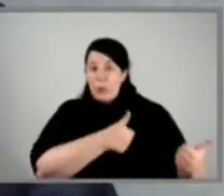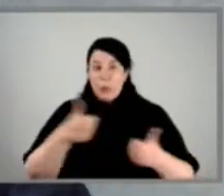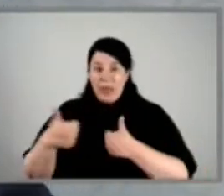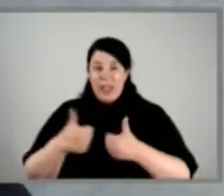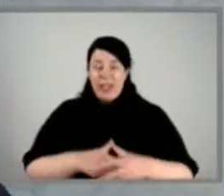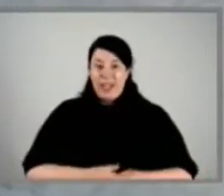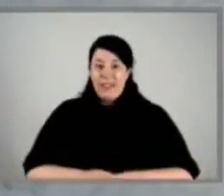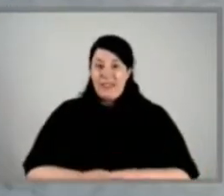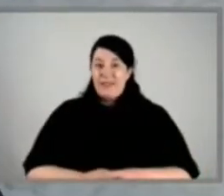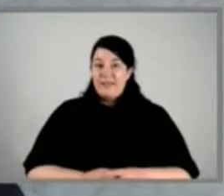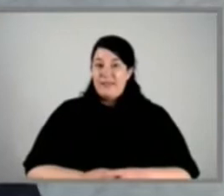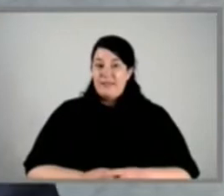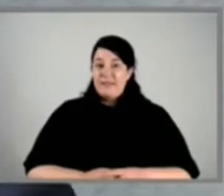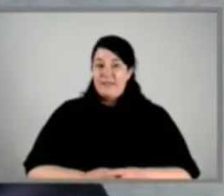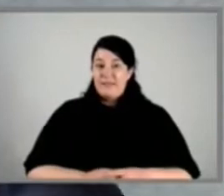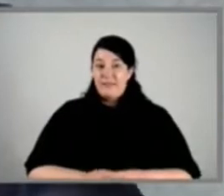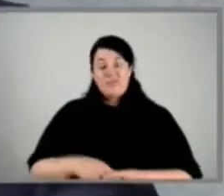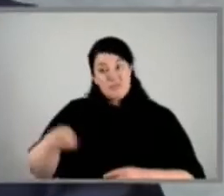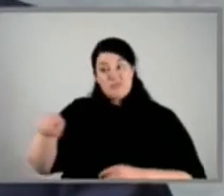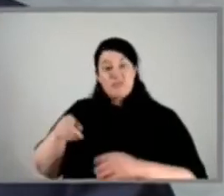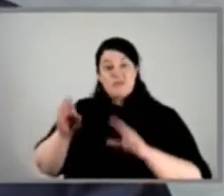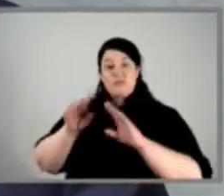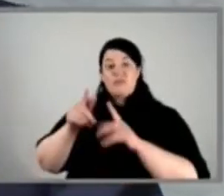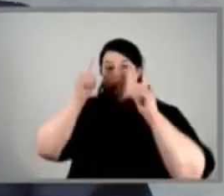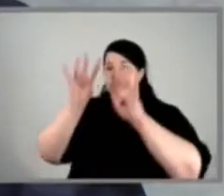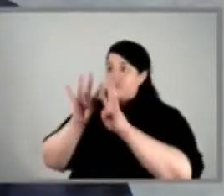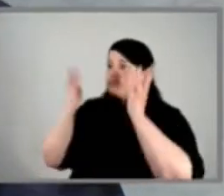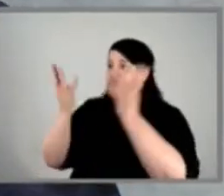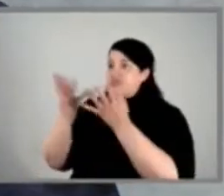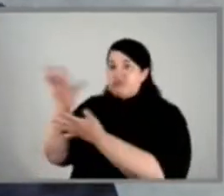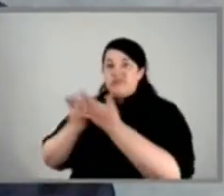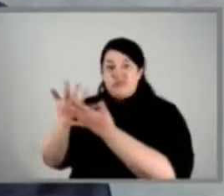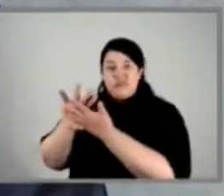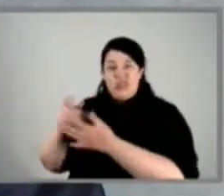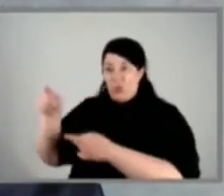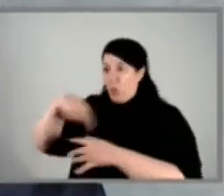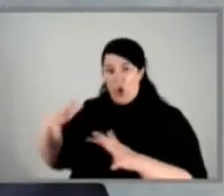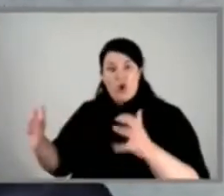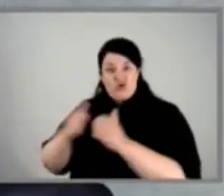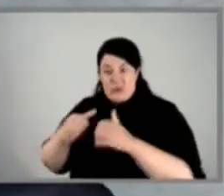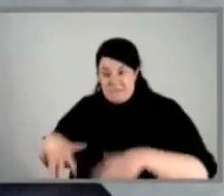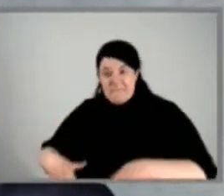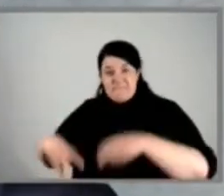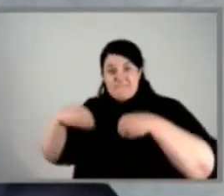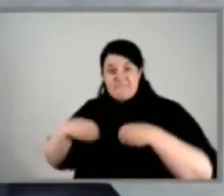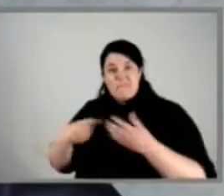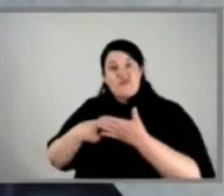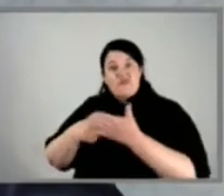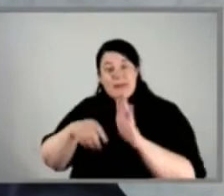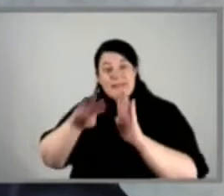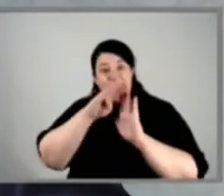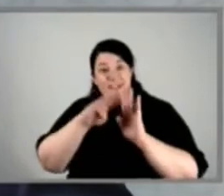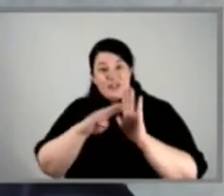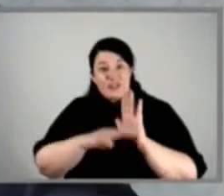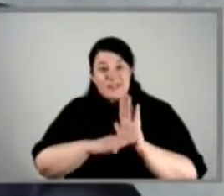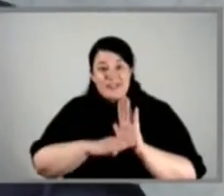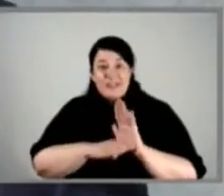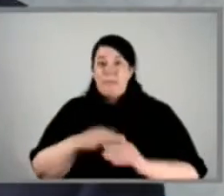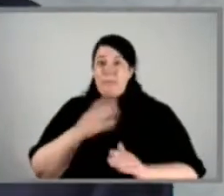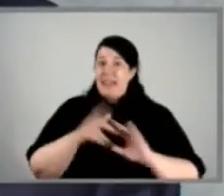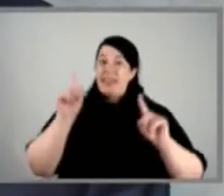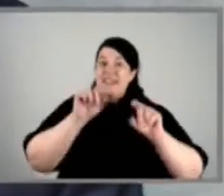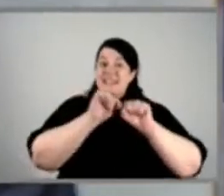report, which was adopted by the National Cabinet today, I guess the way I would like to put it is we will go from good to great. Thank you.